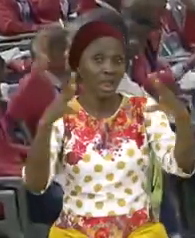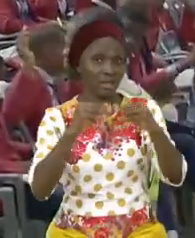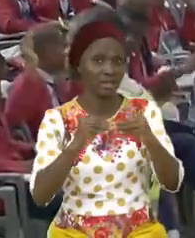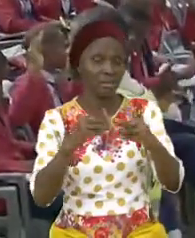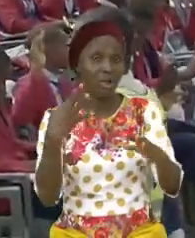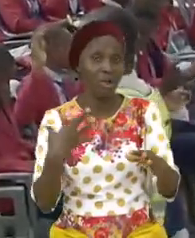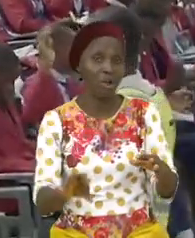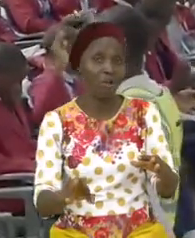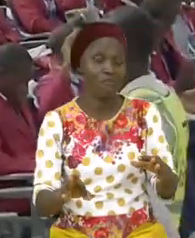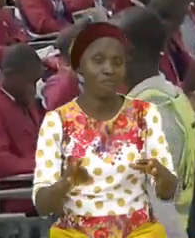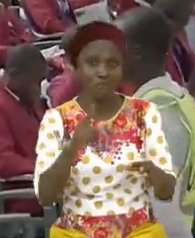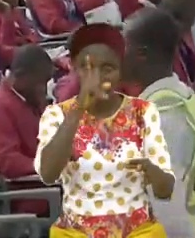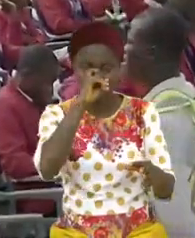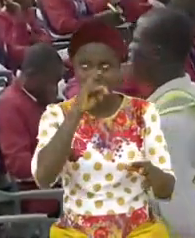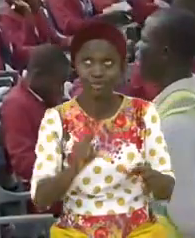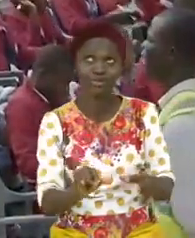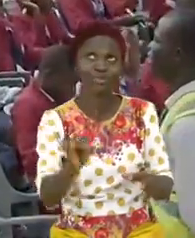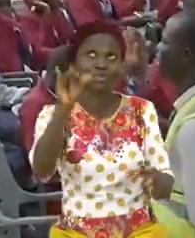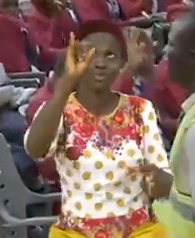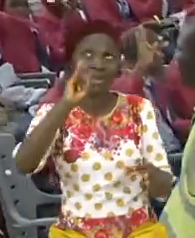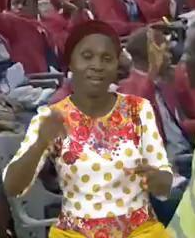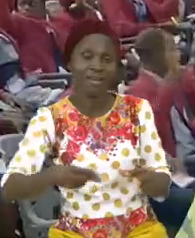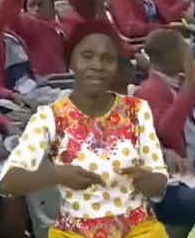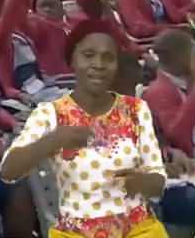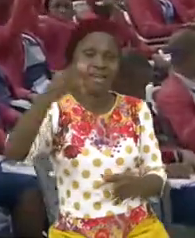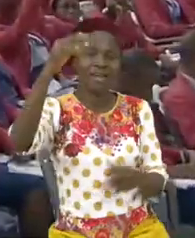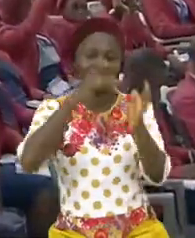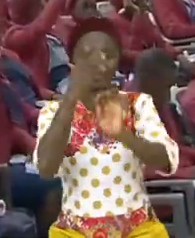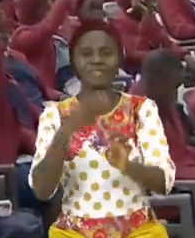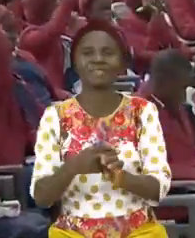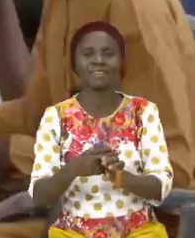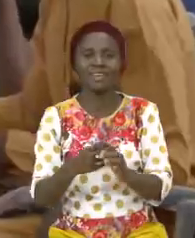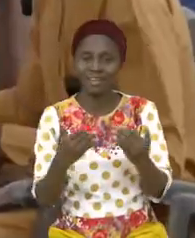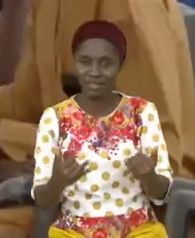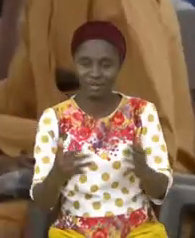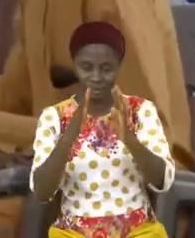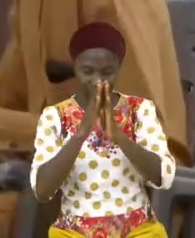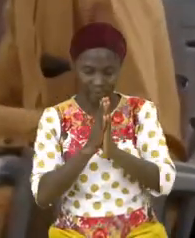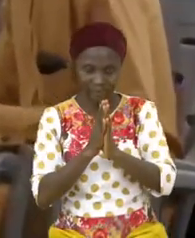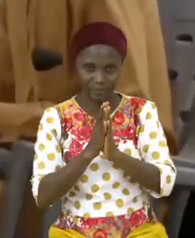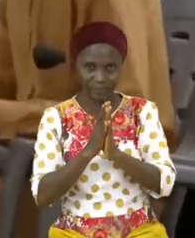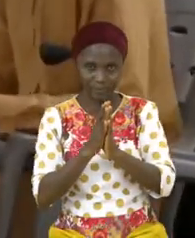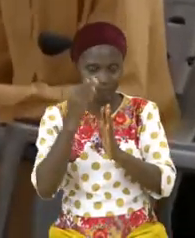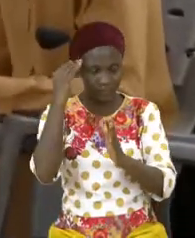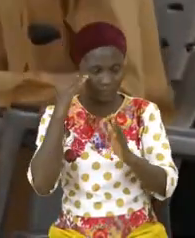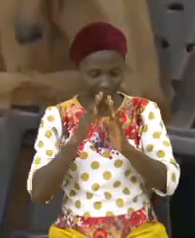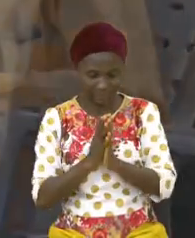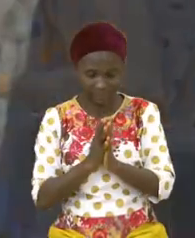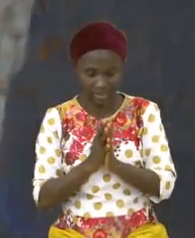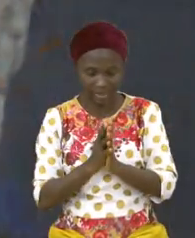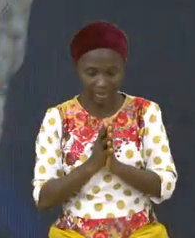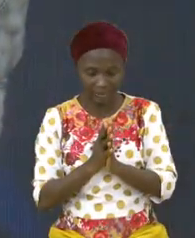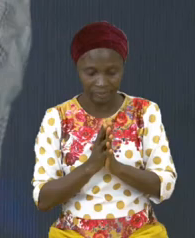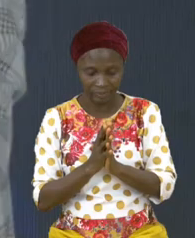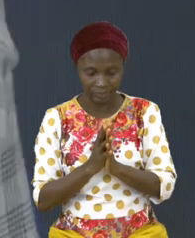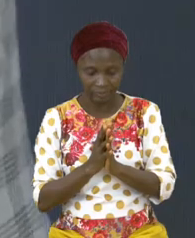eagles soaring on high. Heads bowed and eyes closed. You